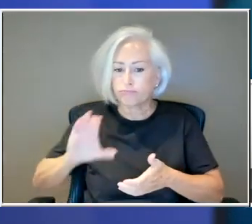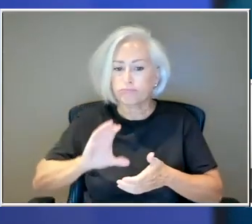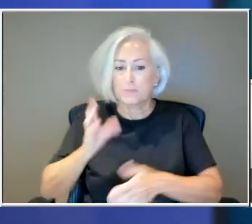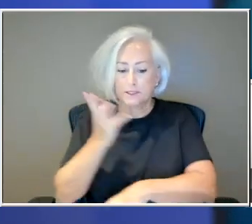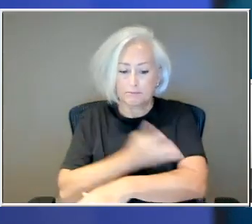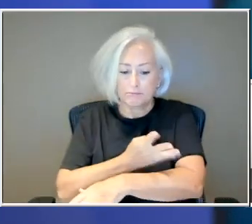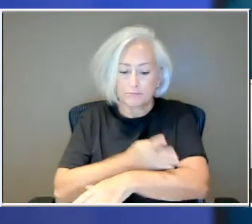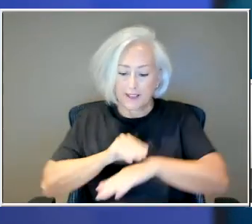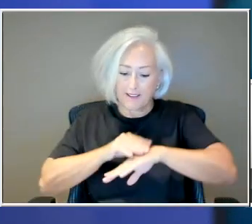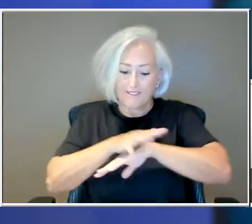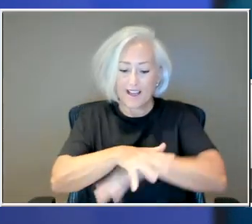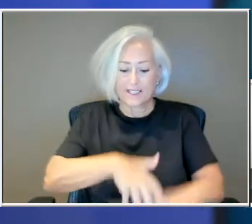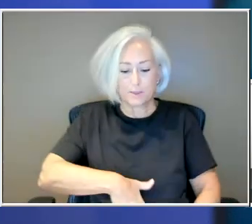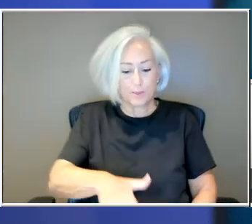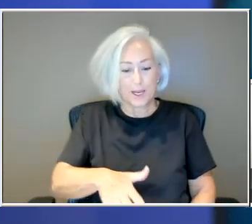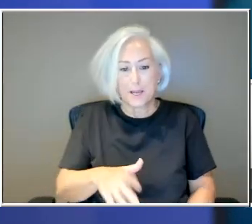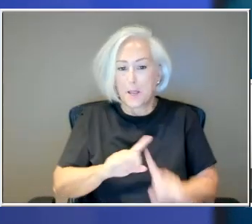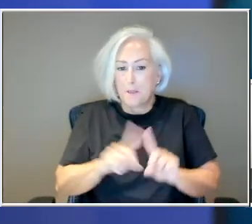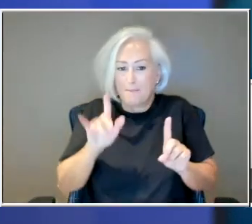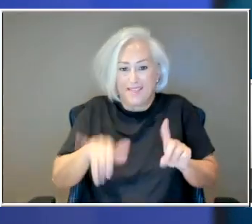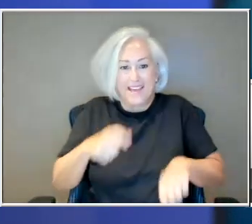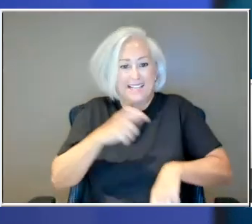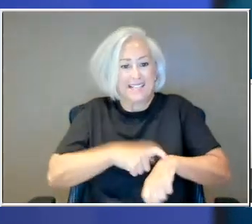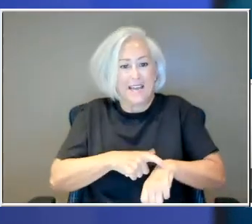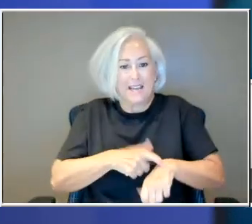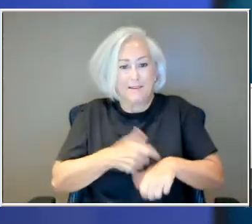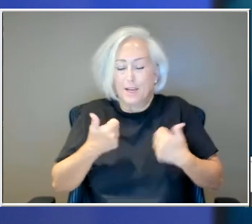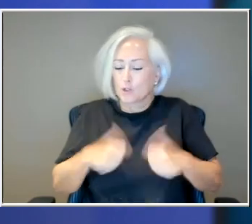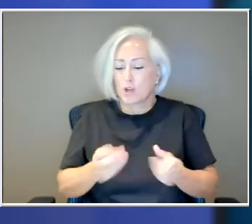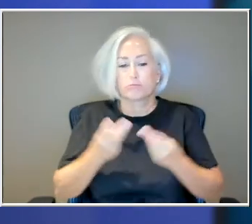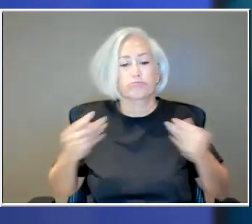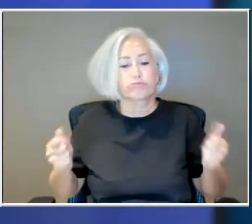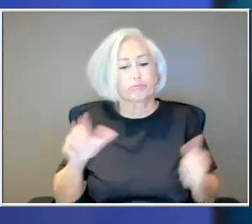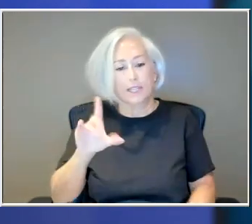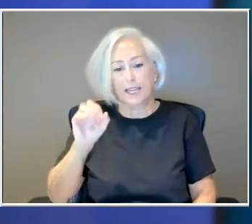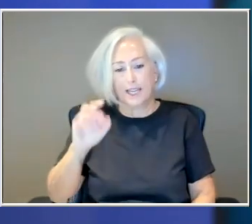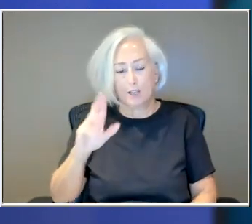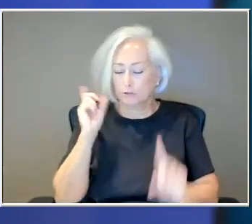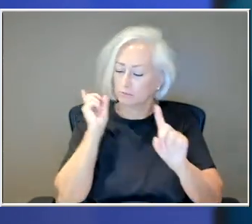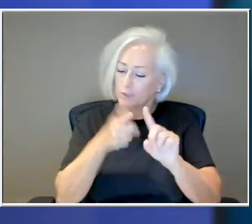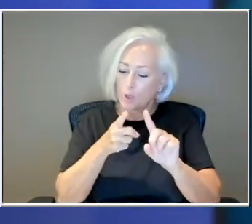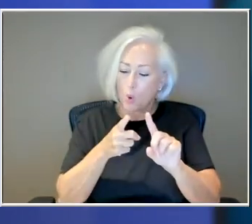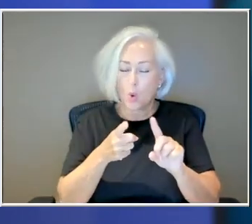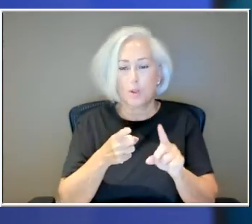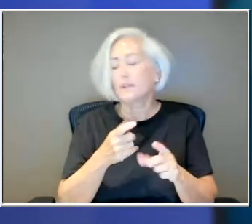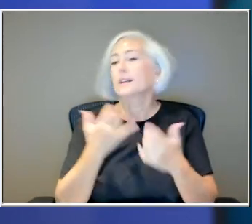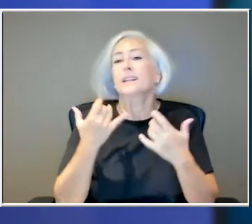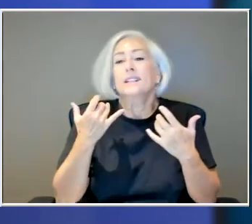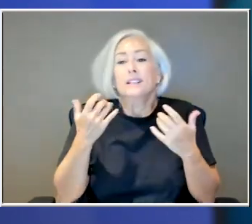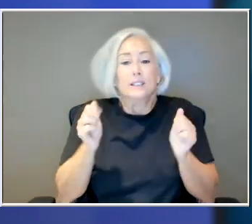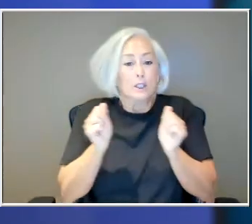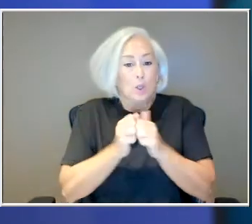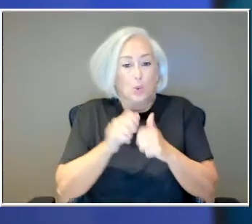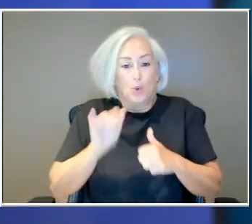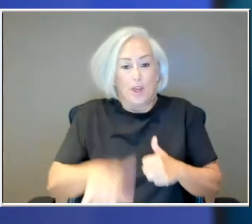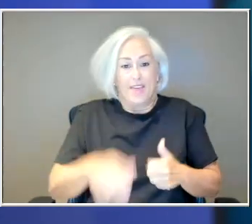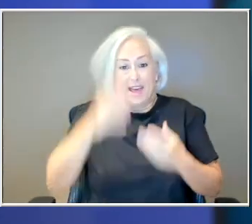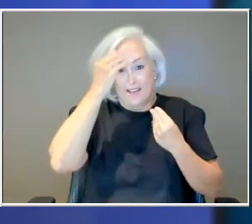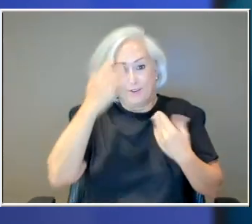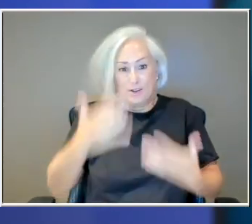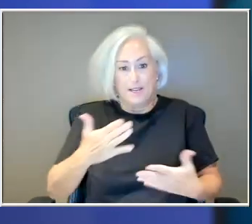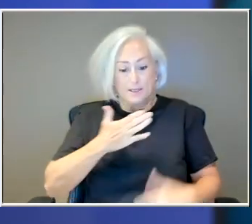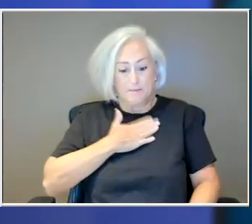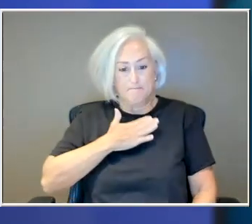just trying to solve cancer, cure cancer. So with that information, my perinatalogist at the time